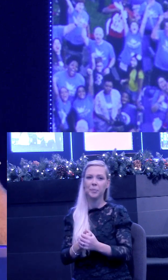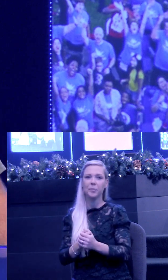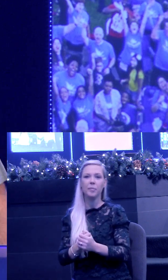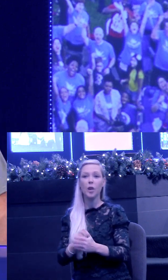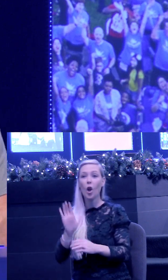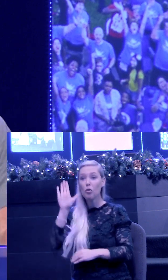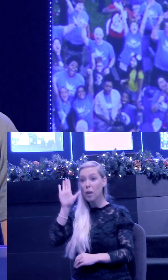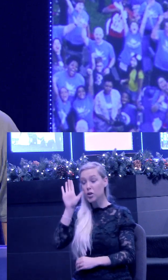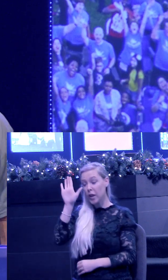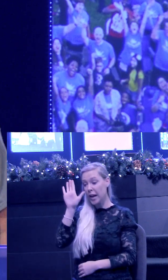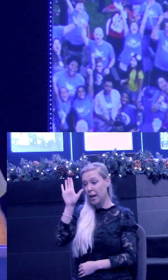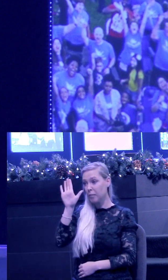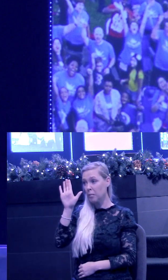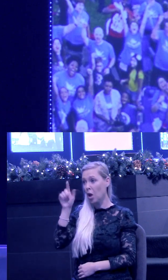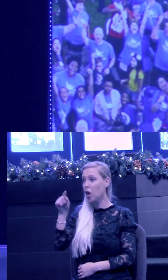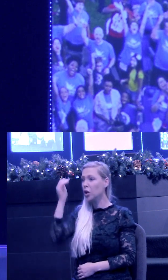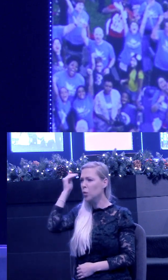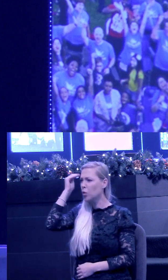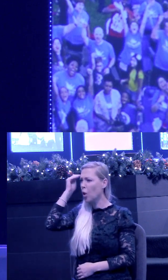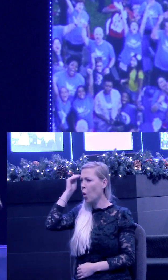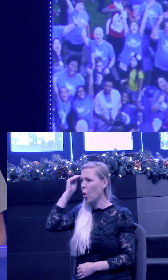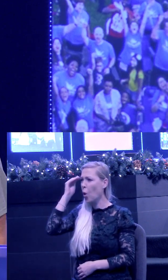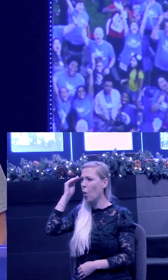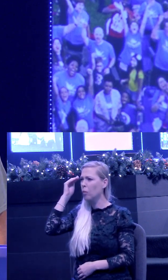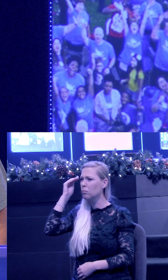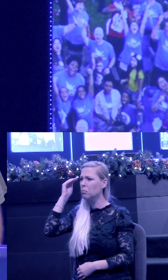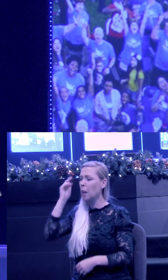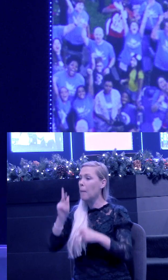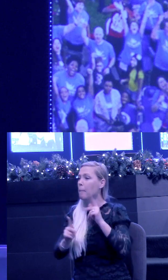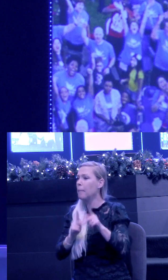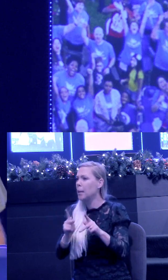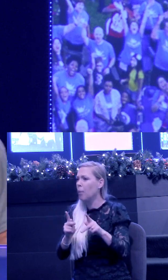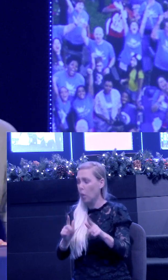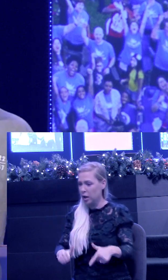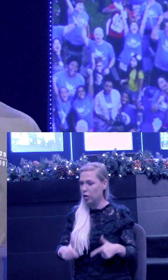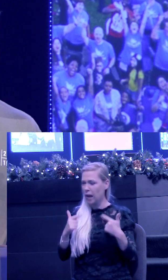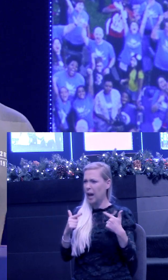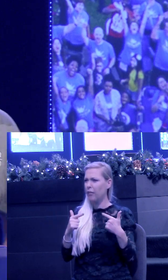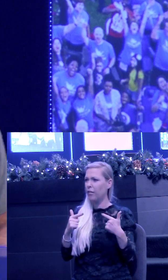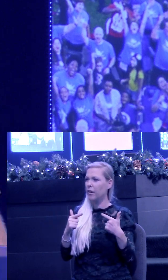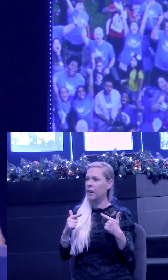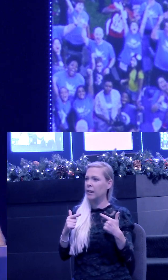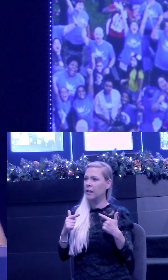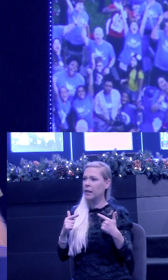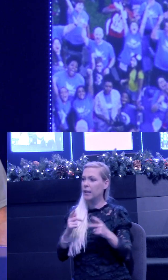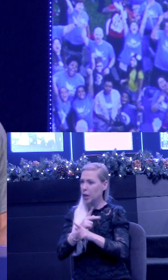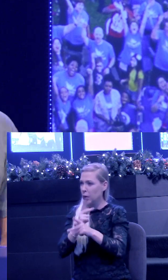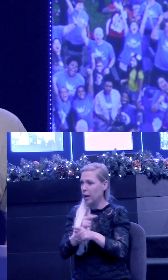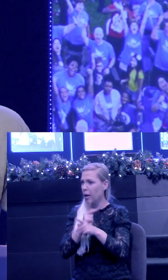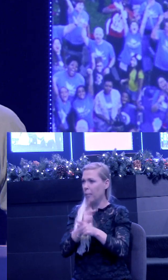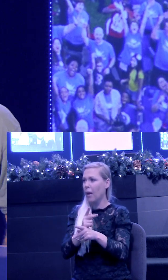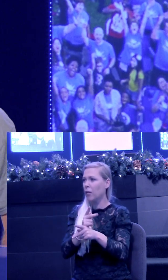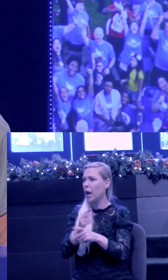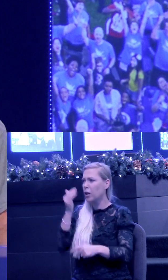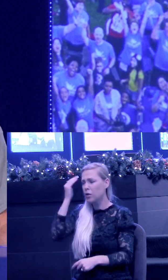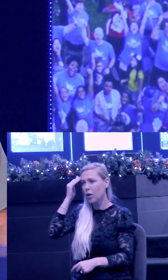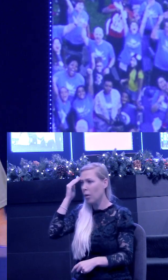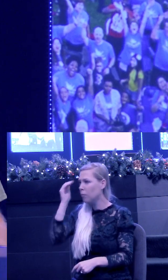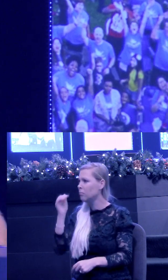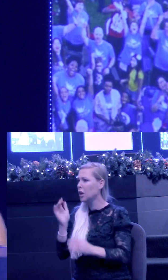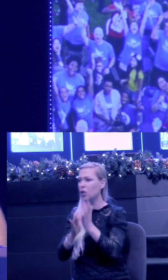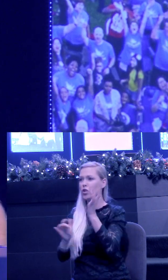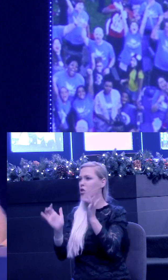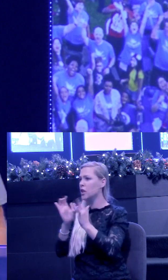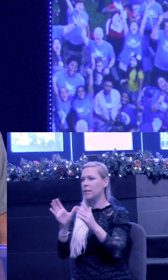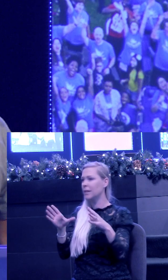Do you know someone in your life, somebody that you care about, that you know they haven't accepted Jesus as their Savior and